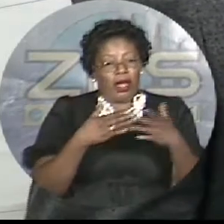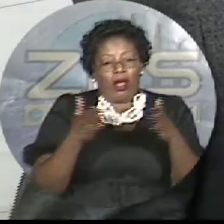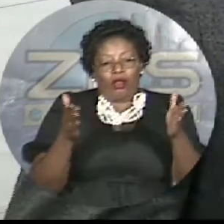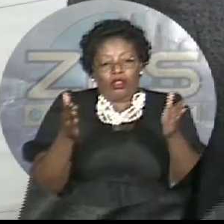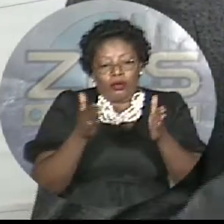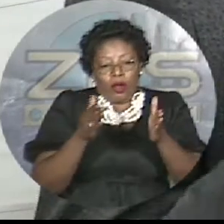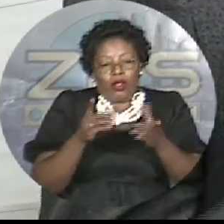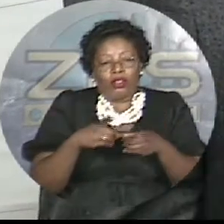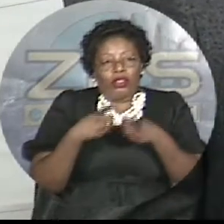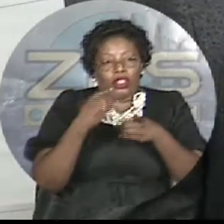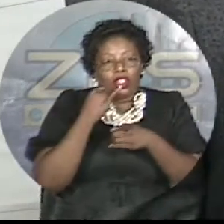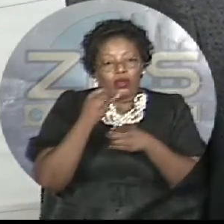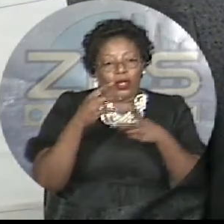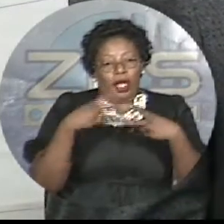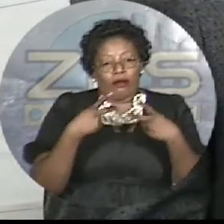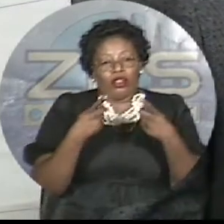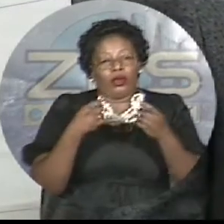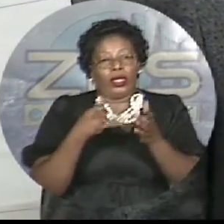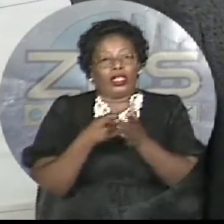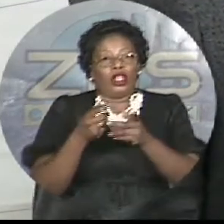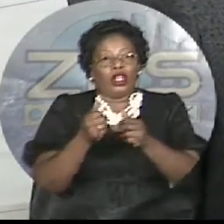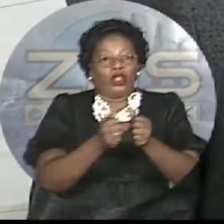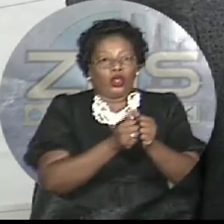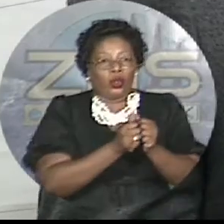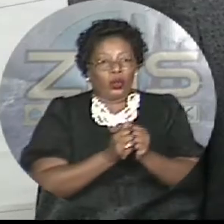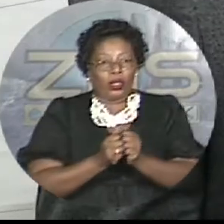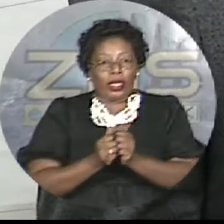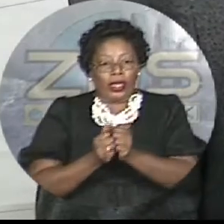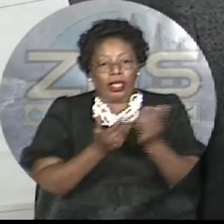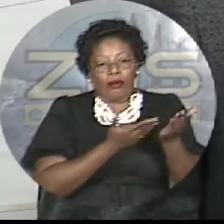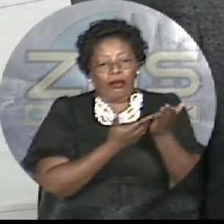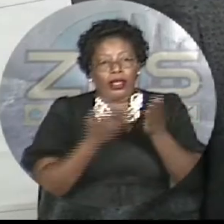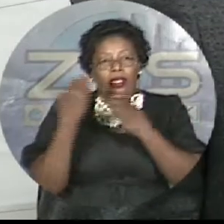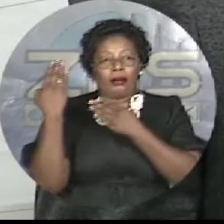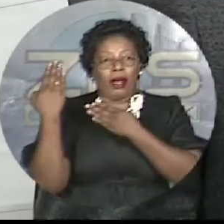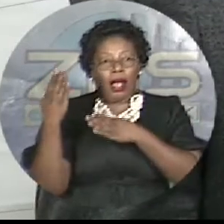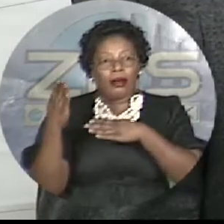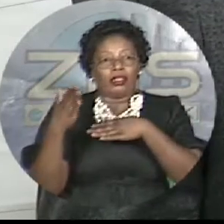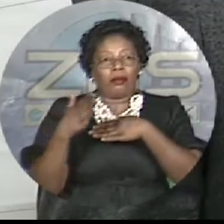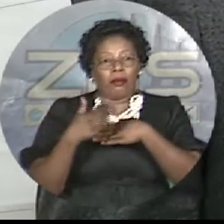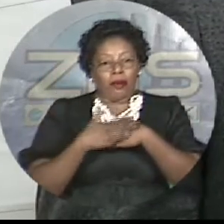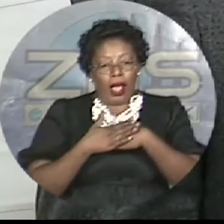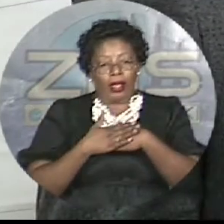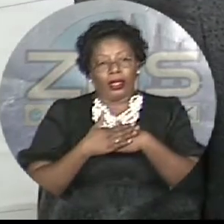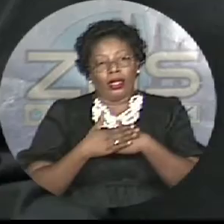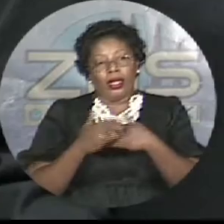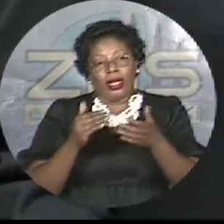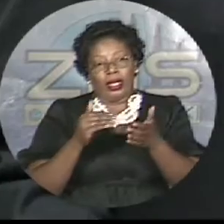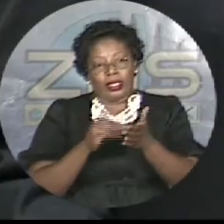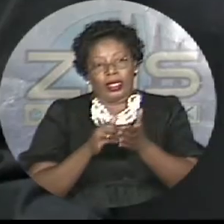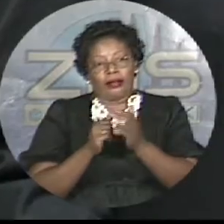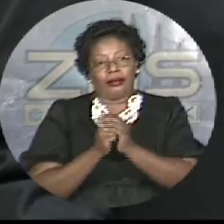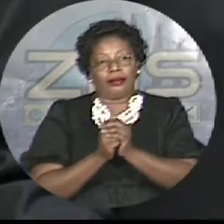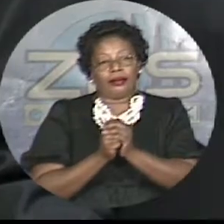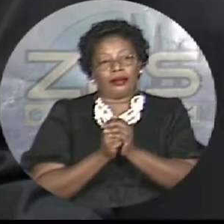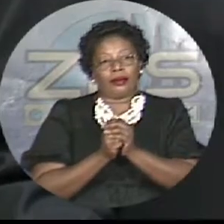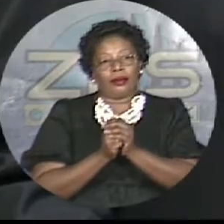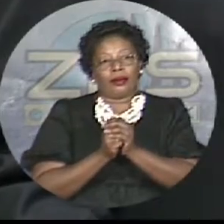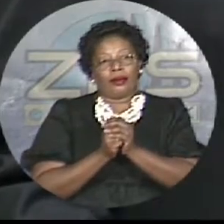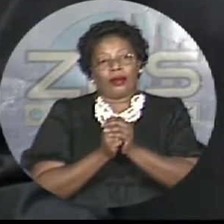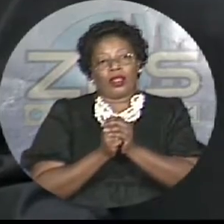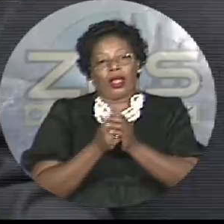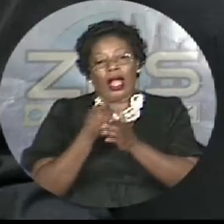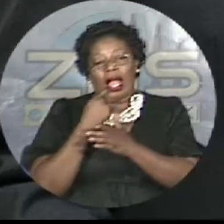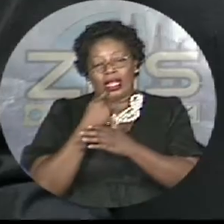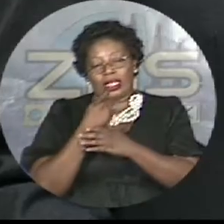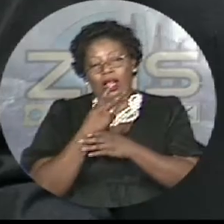donation is, we all have to do this together and bring the Bahamas back to once we knew it. Ice and water shield is something that